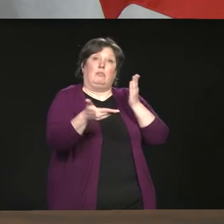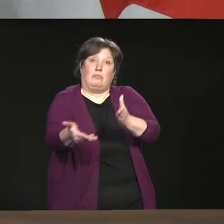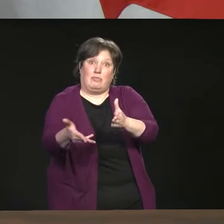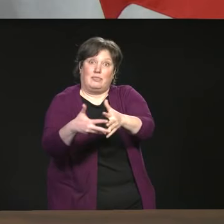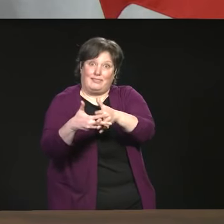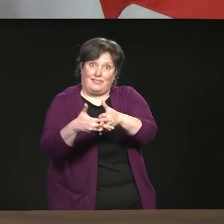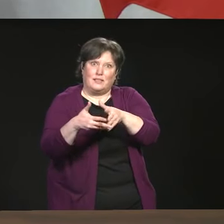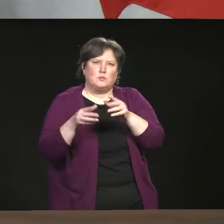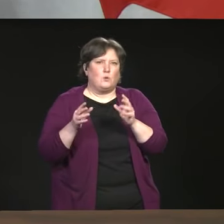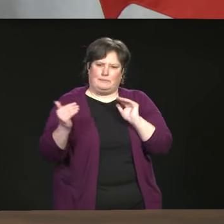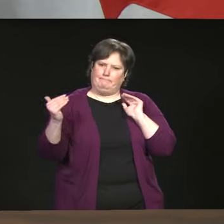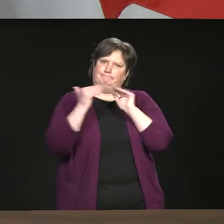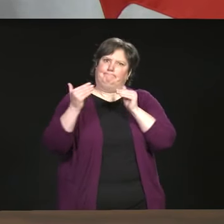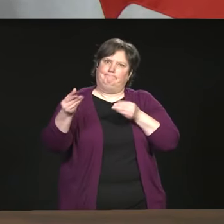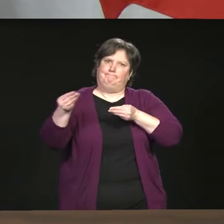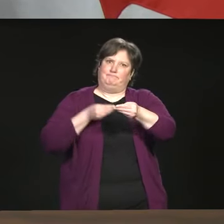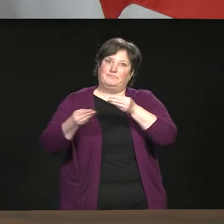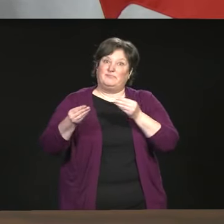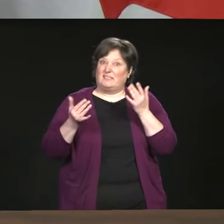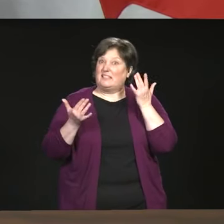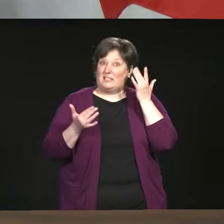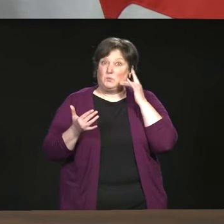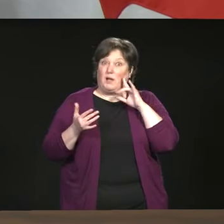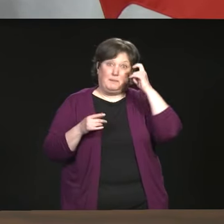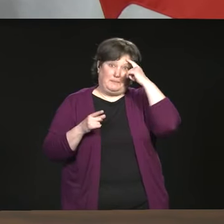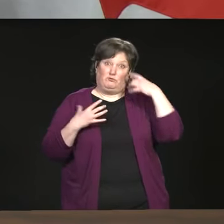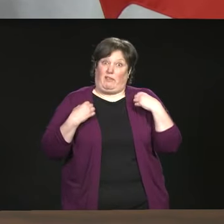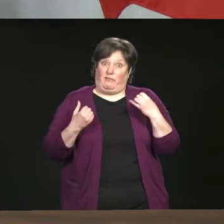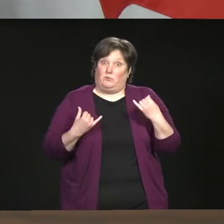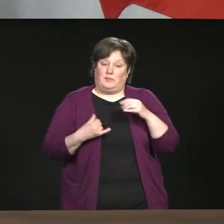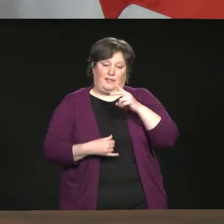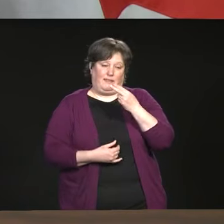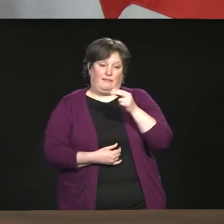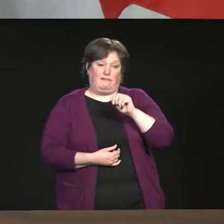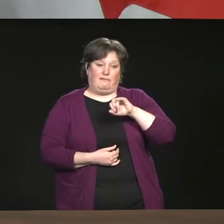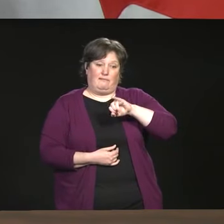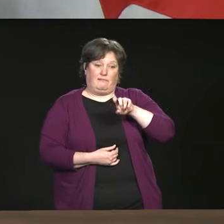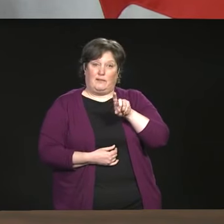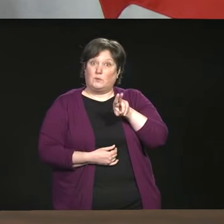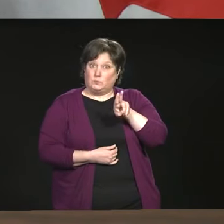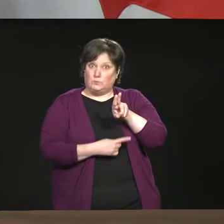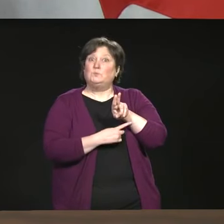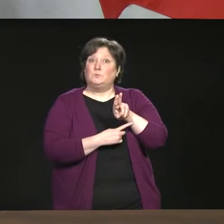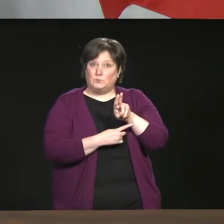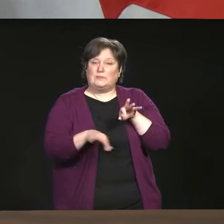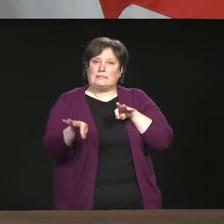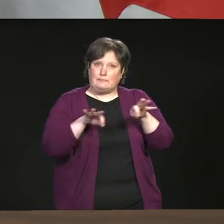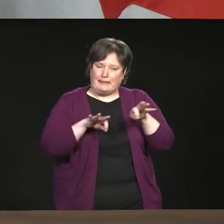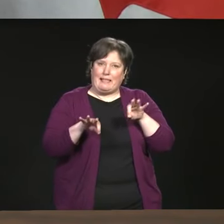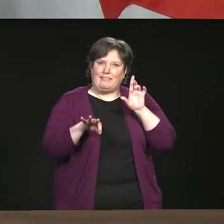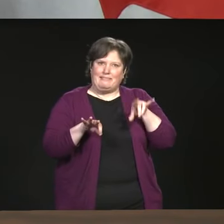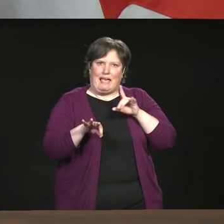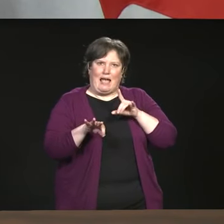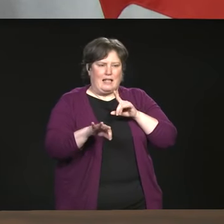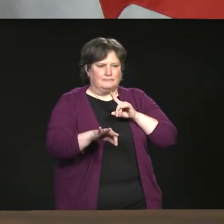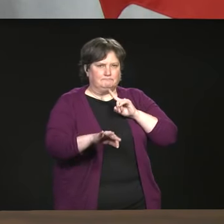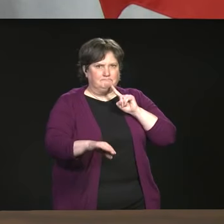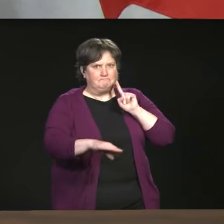Hajdu today very specifically said that the mandatory quarantine will not apply to essential